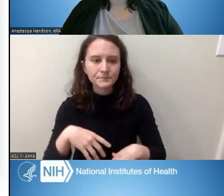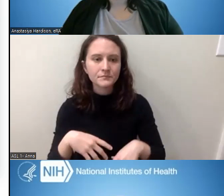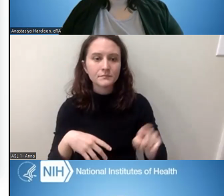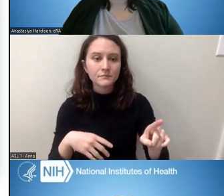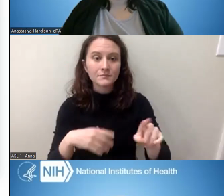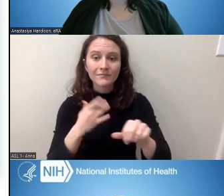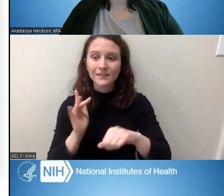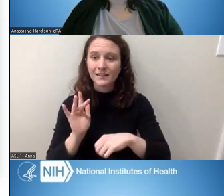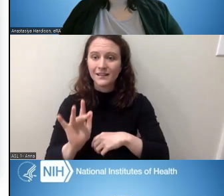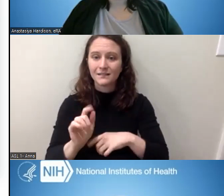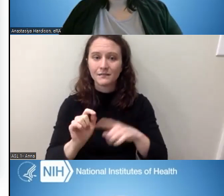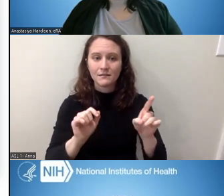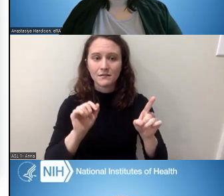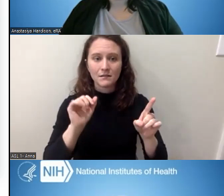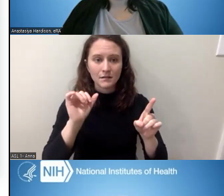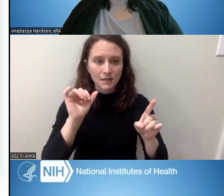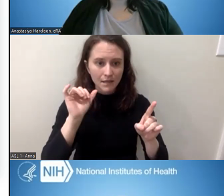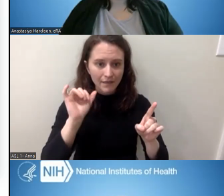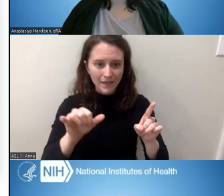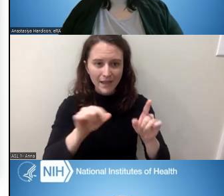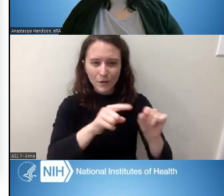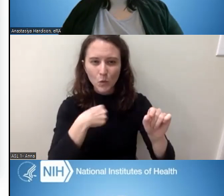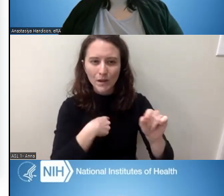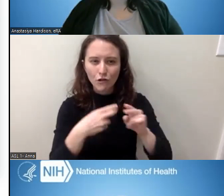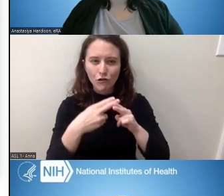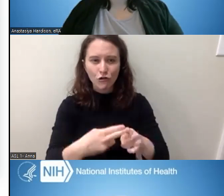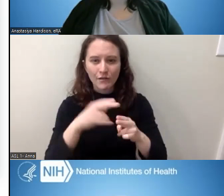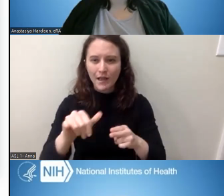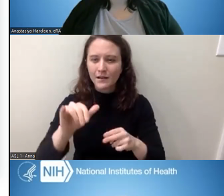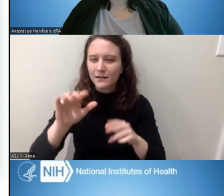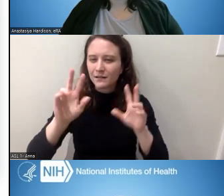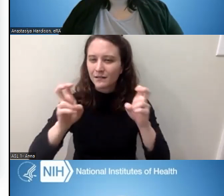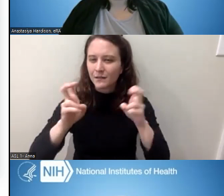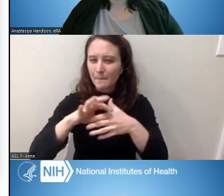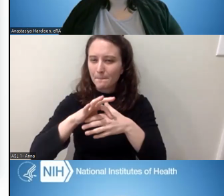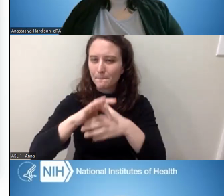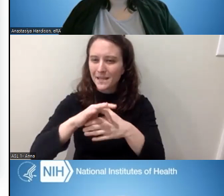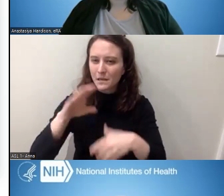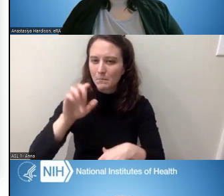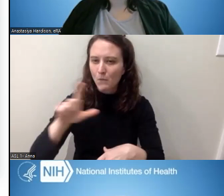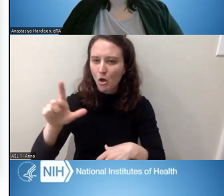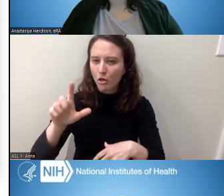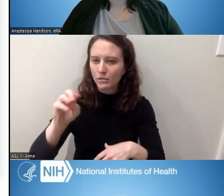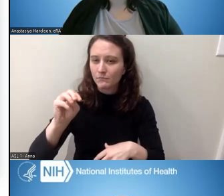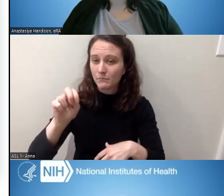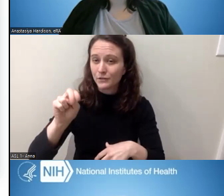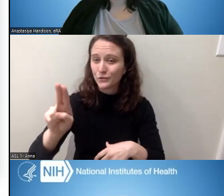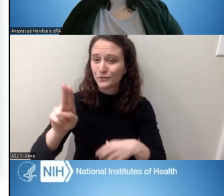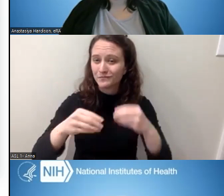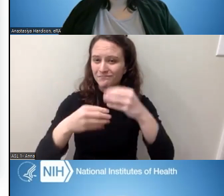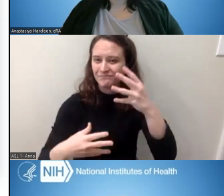this meatball menu is what we call it, will give you the ability to see different menu items. So depending on the